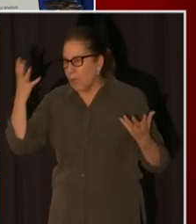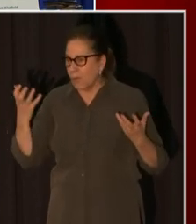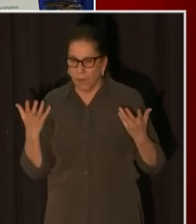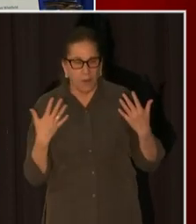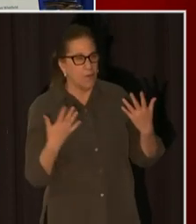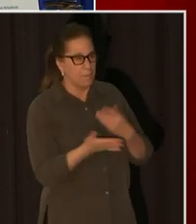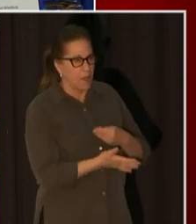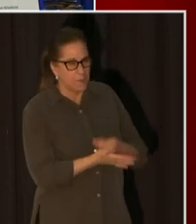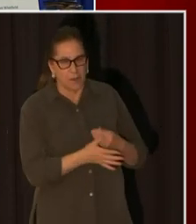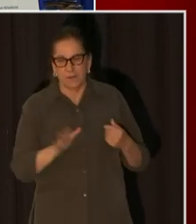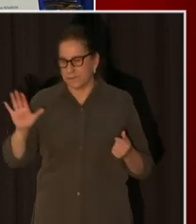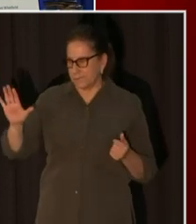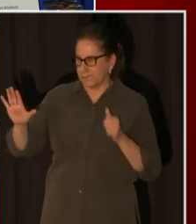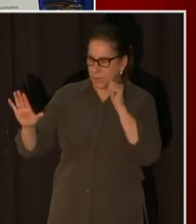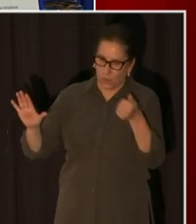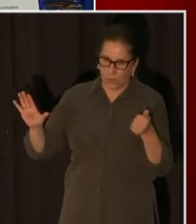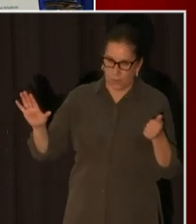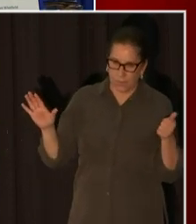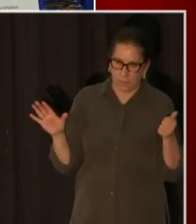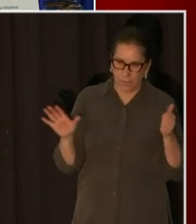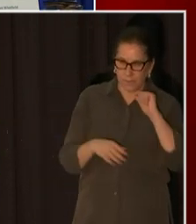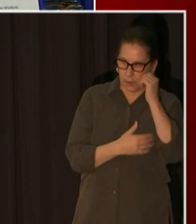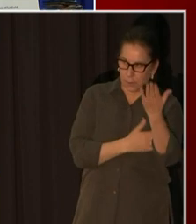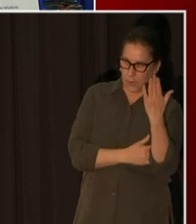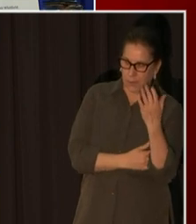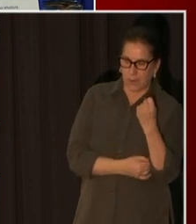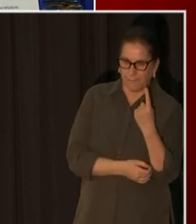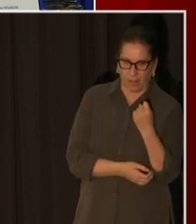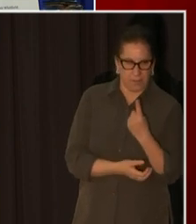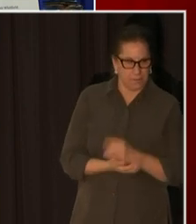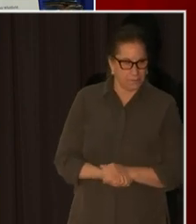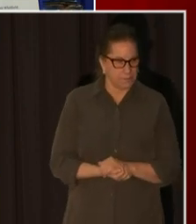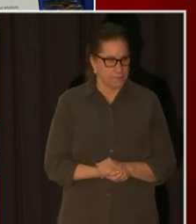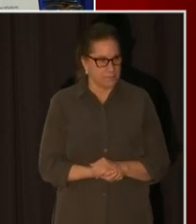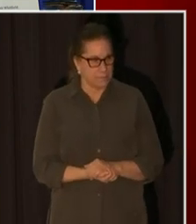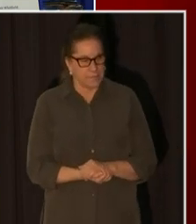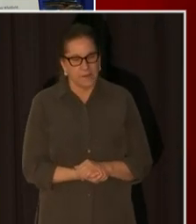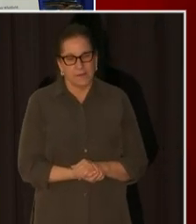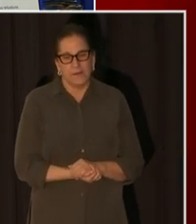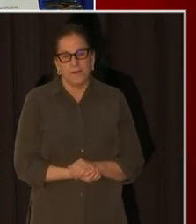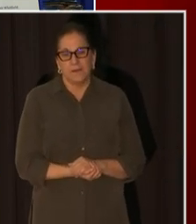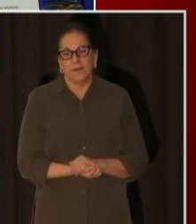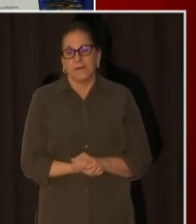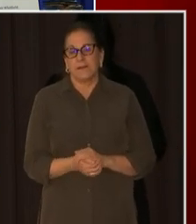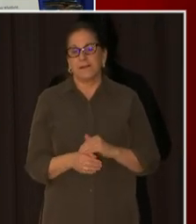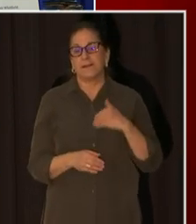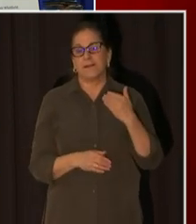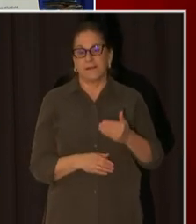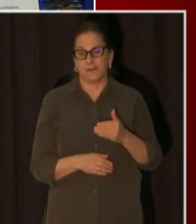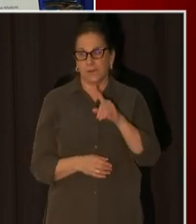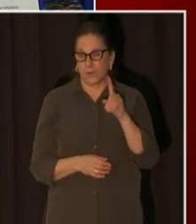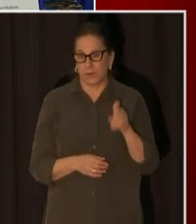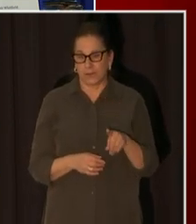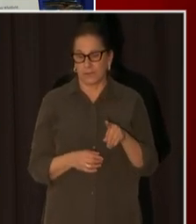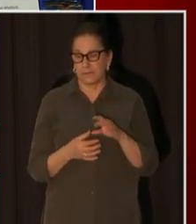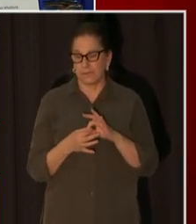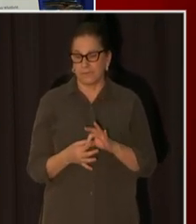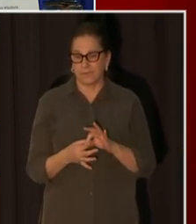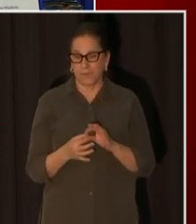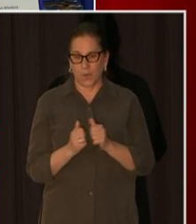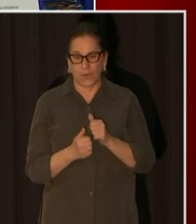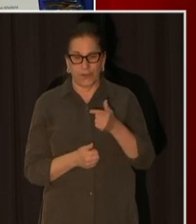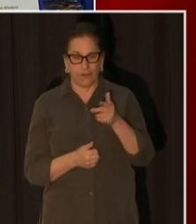there's been no update. There was a promise of April, and today's April 28th. And my friend's dying.